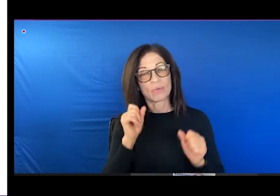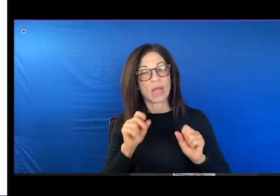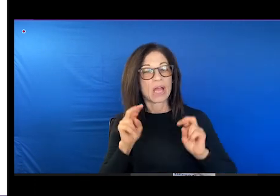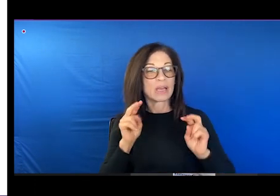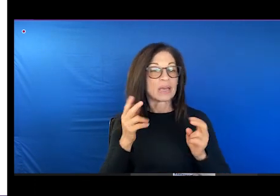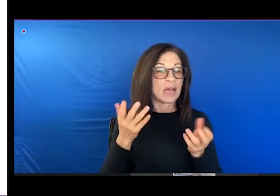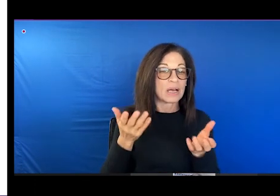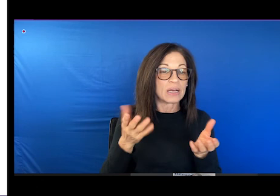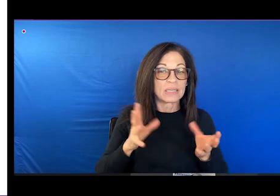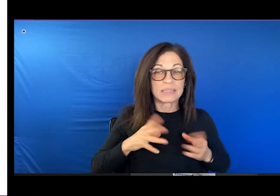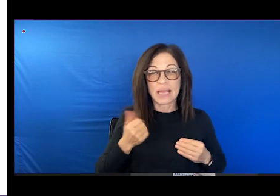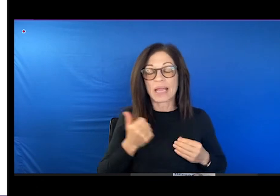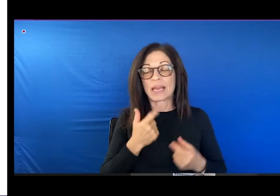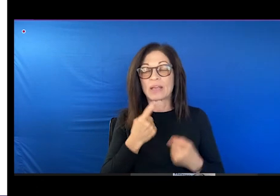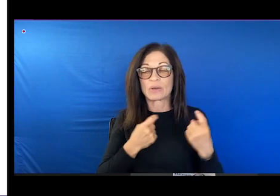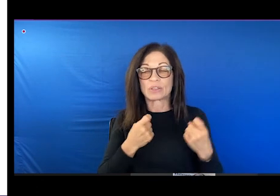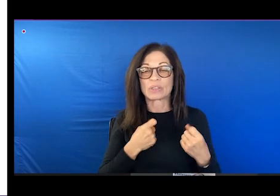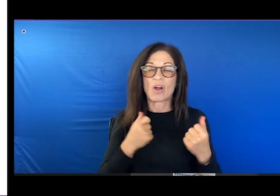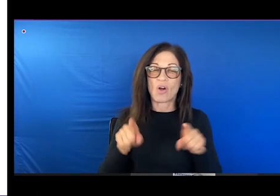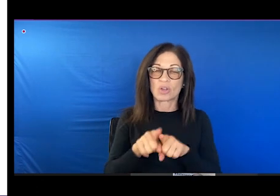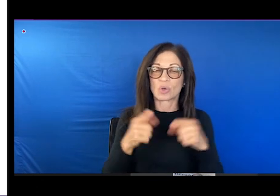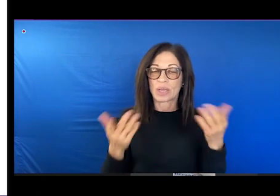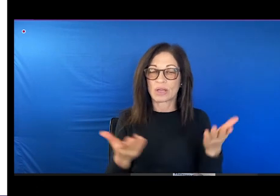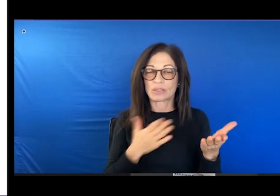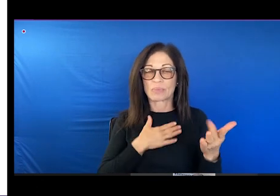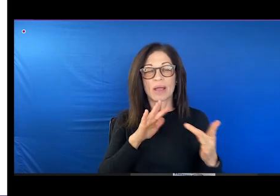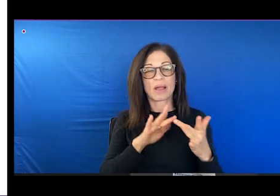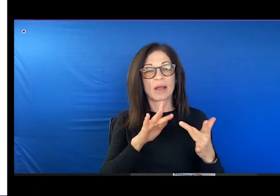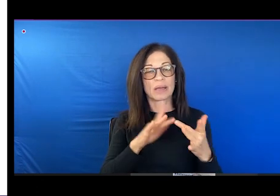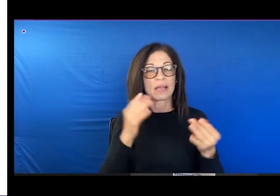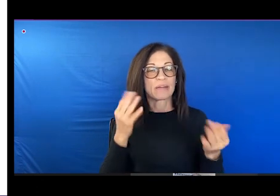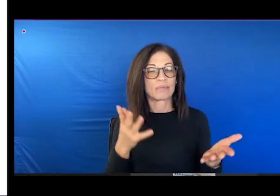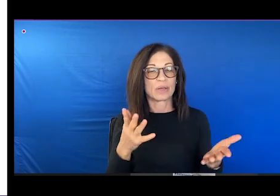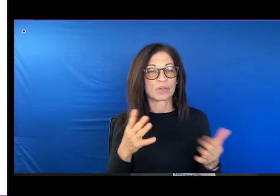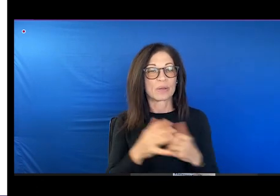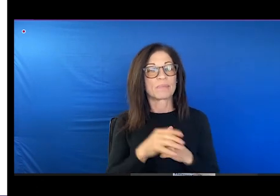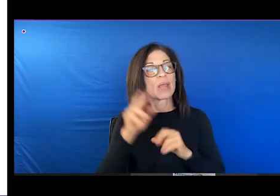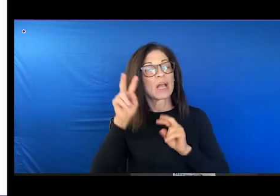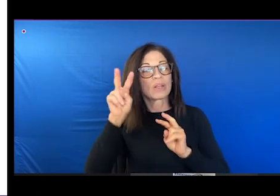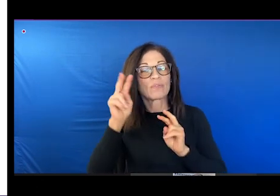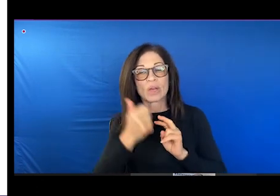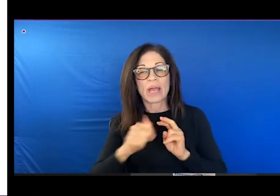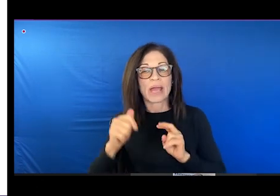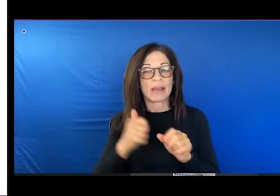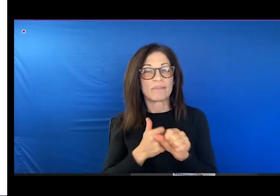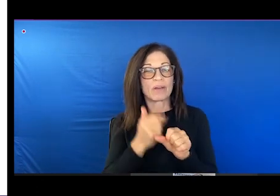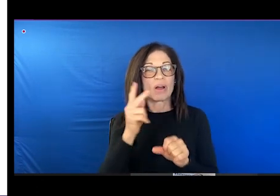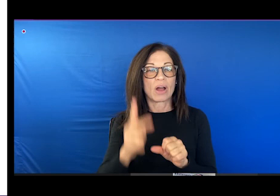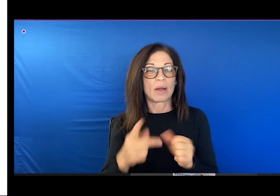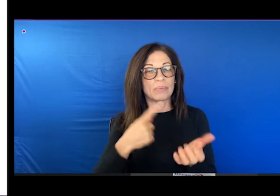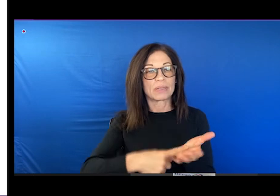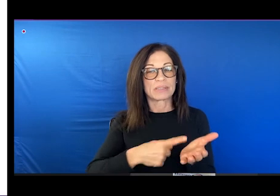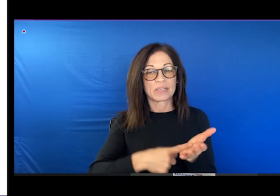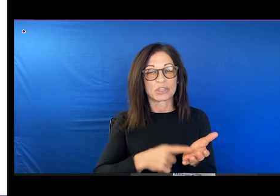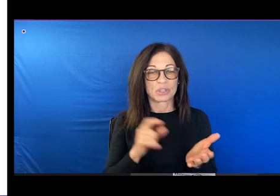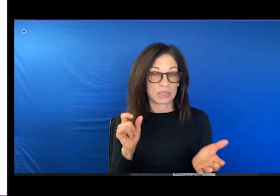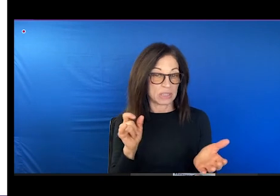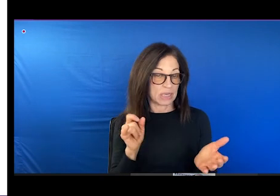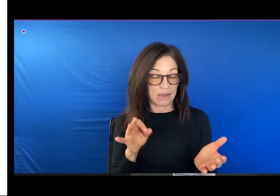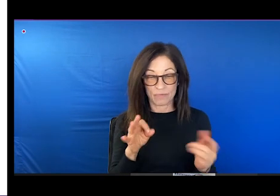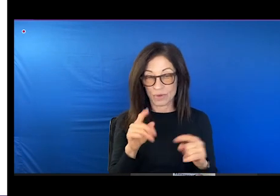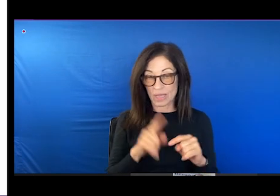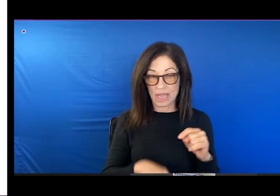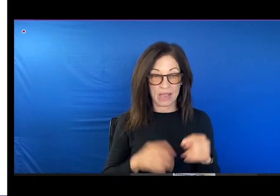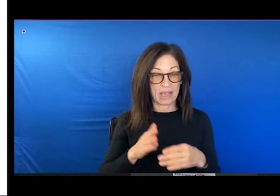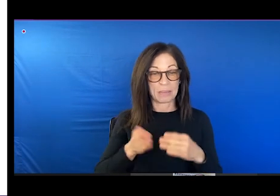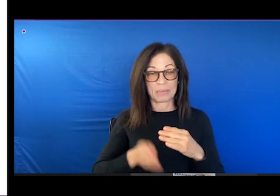think we could look at some questions. I provided my contact information for you too. I look forward to any follow-up discussions. If we